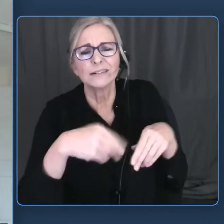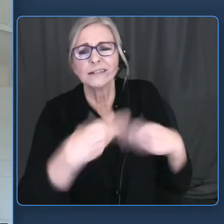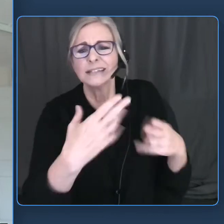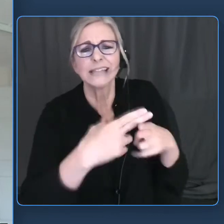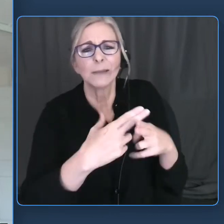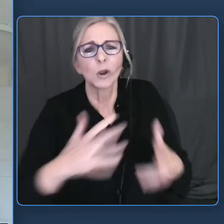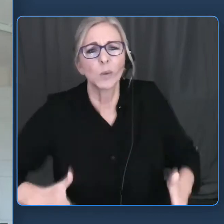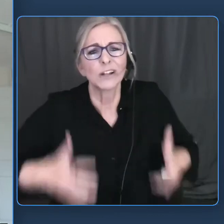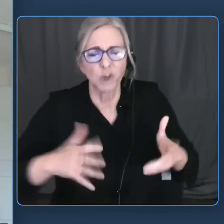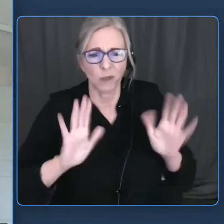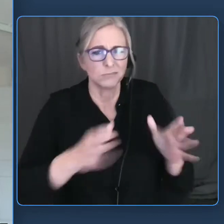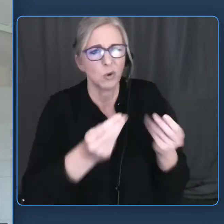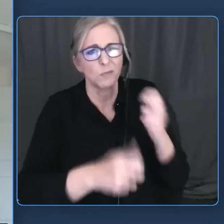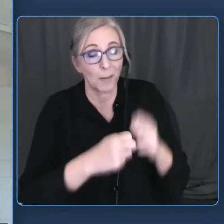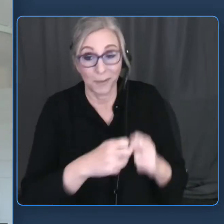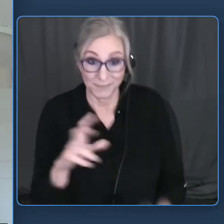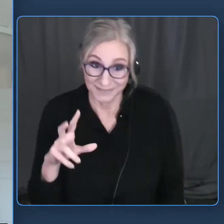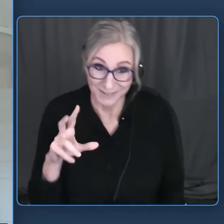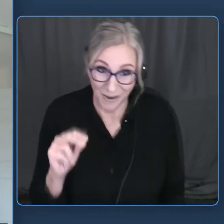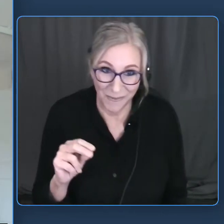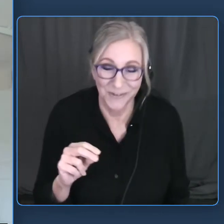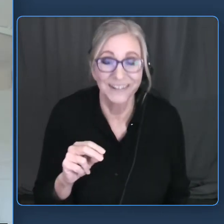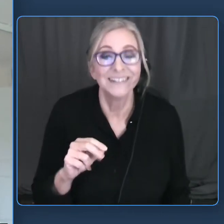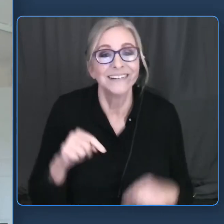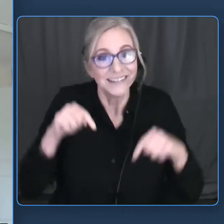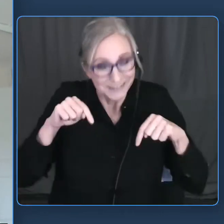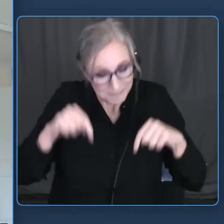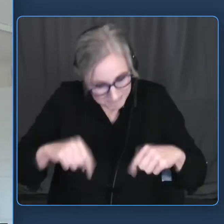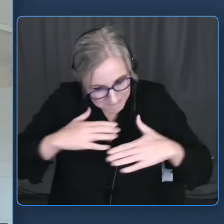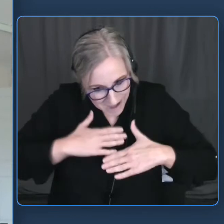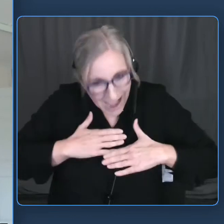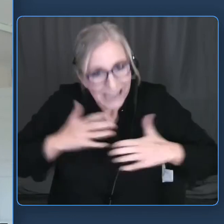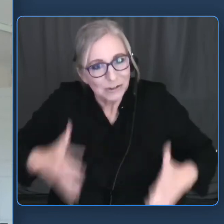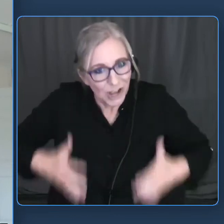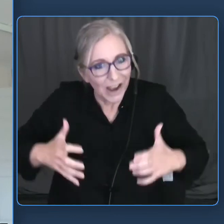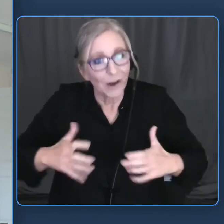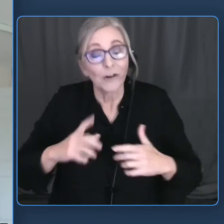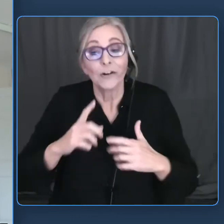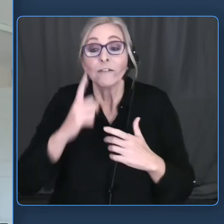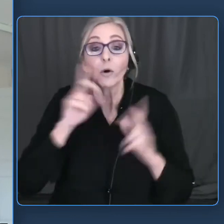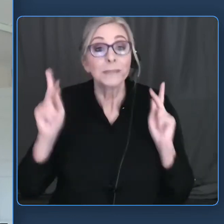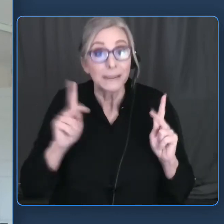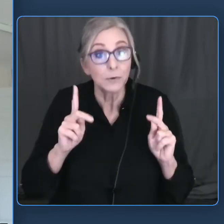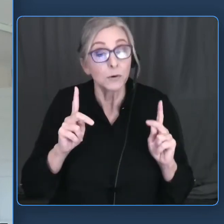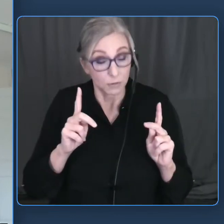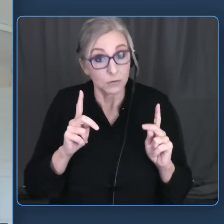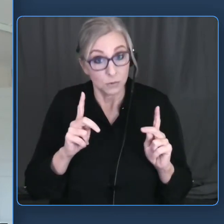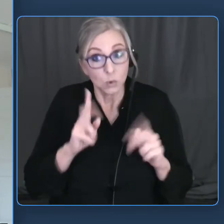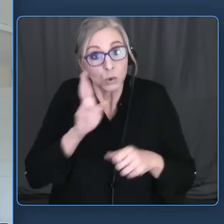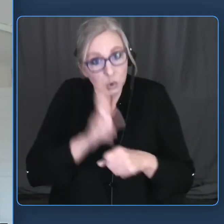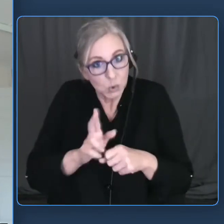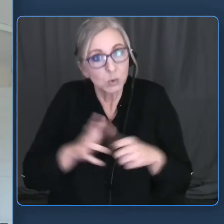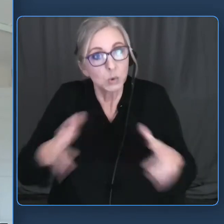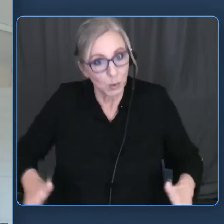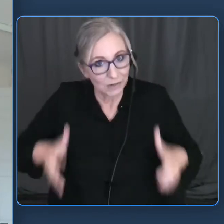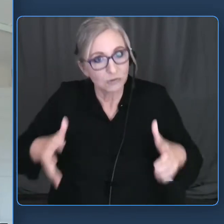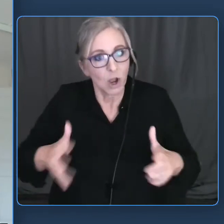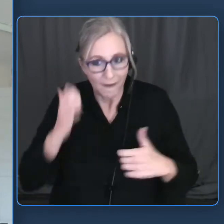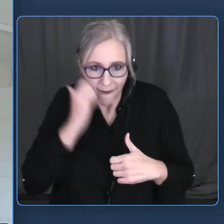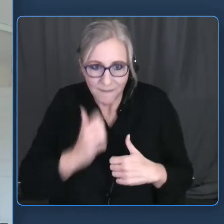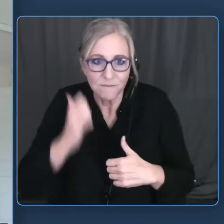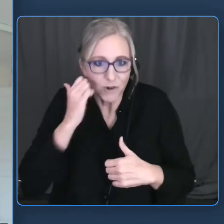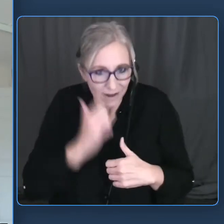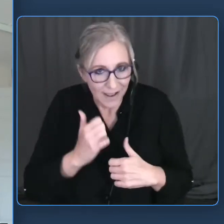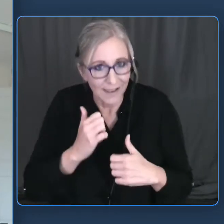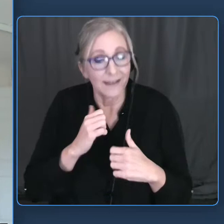solved. Actually, no. Our chairs for people who, use a wheelchair every